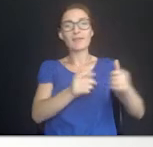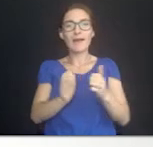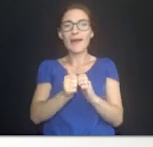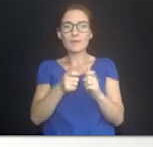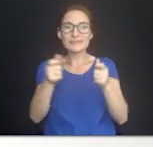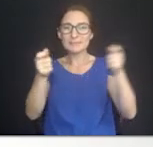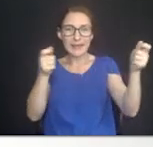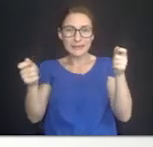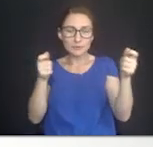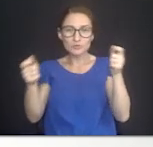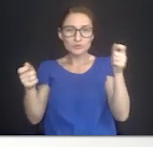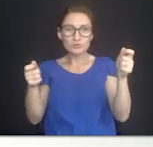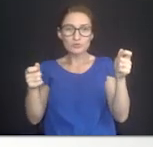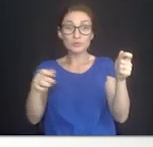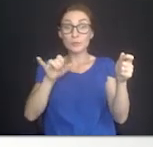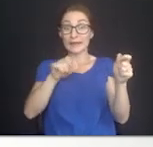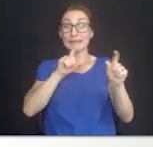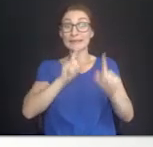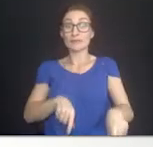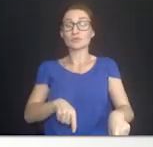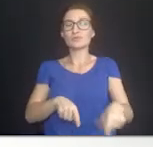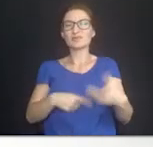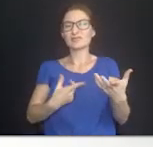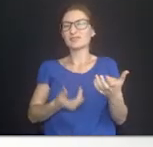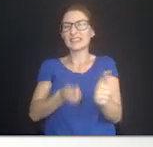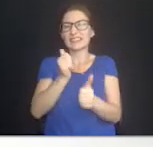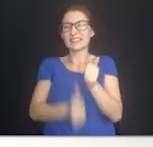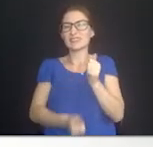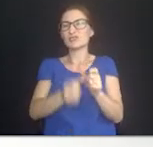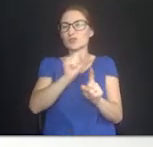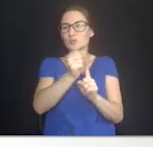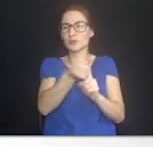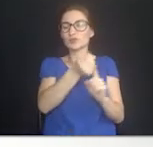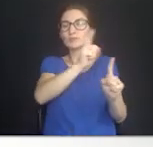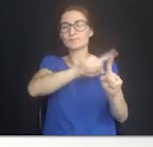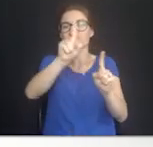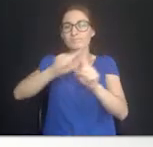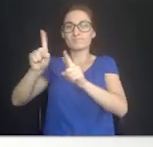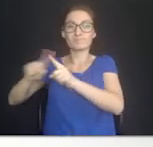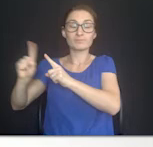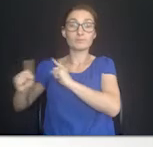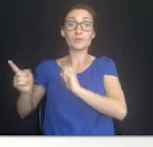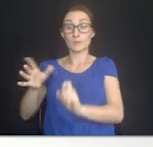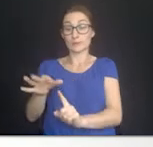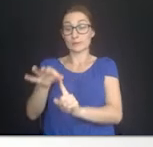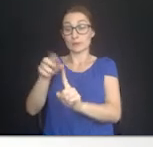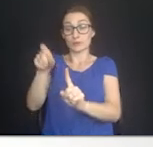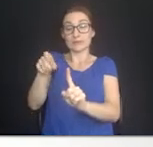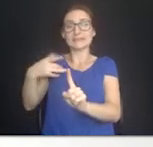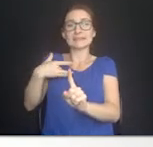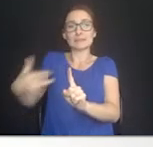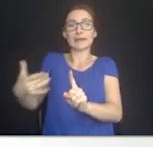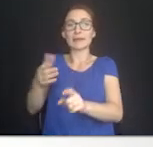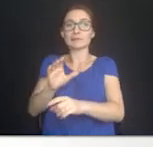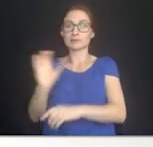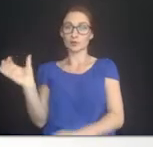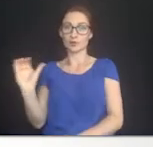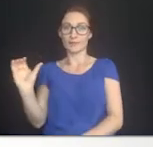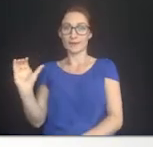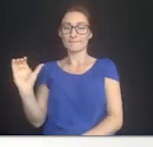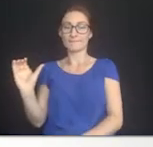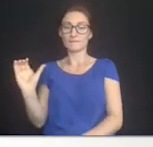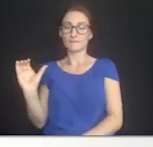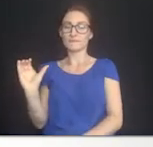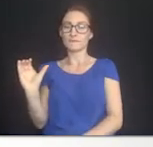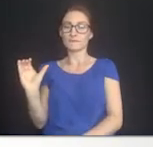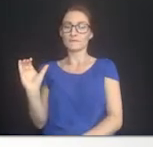where the answer truly is every situation is different. And with special needs, we tend to go a little more conservative. But it